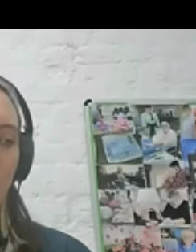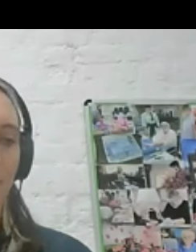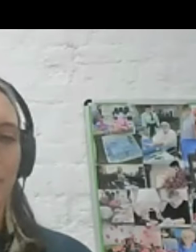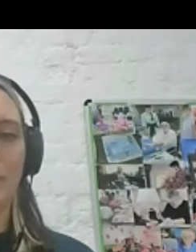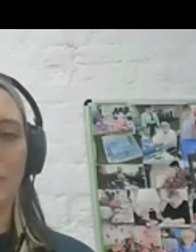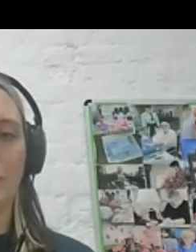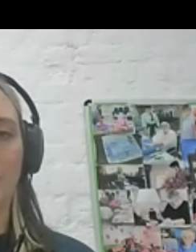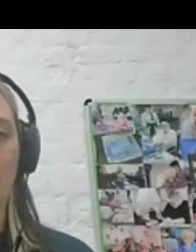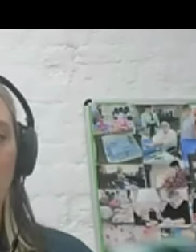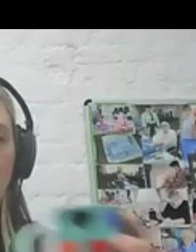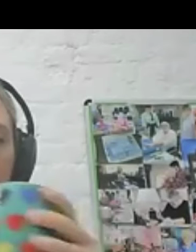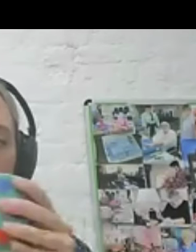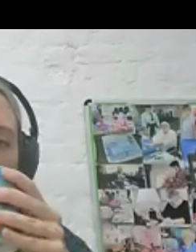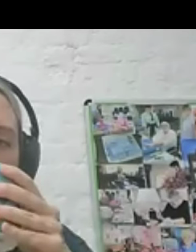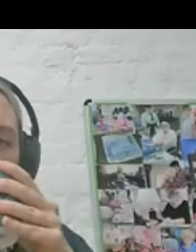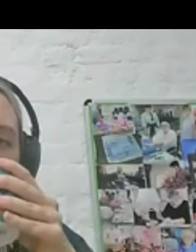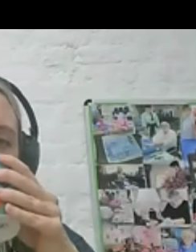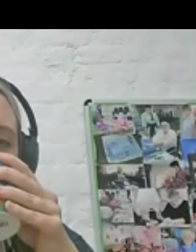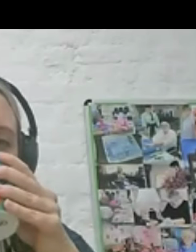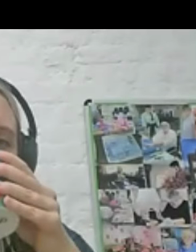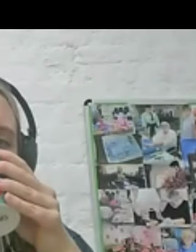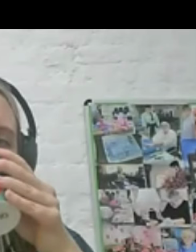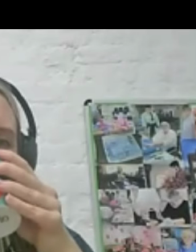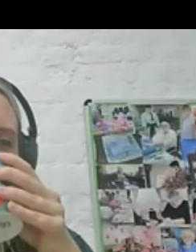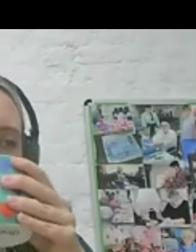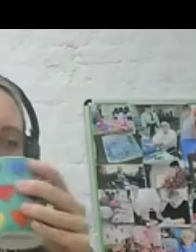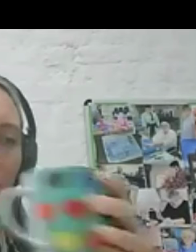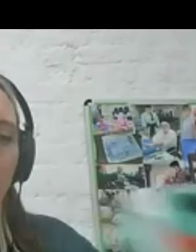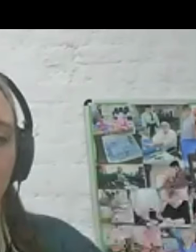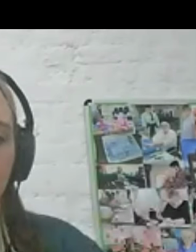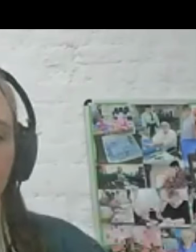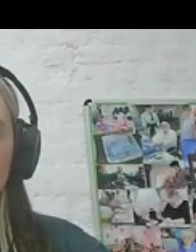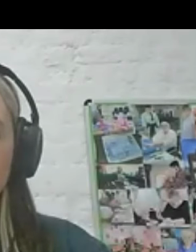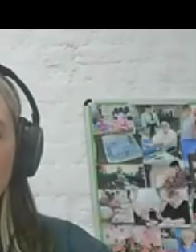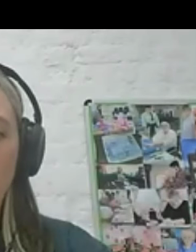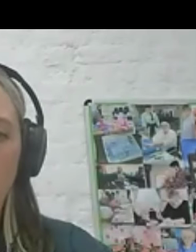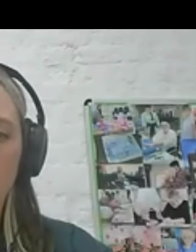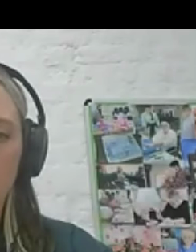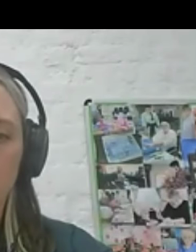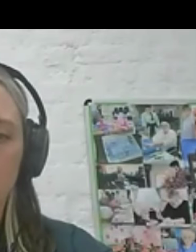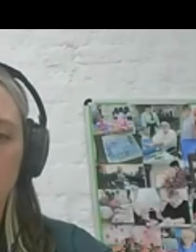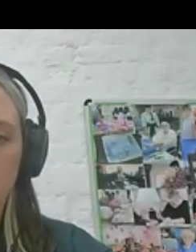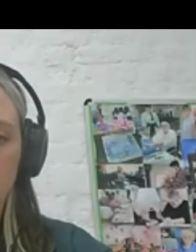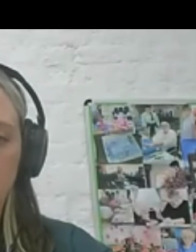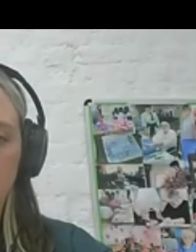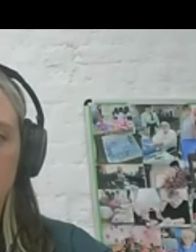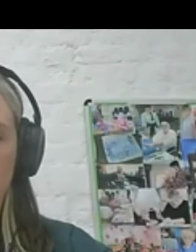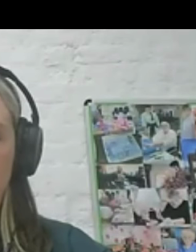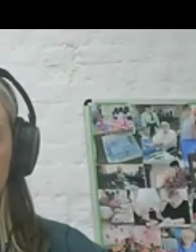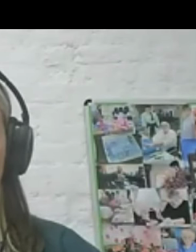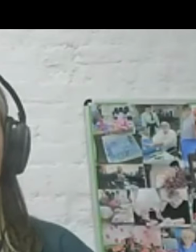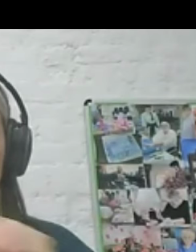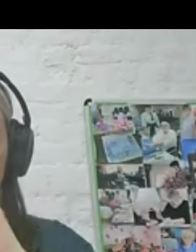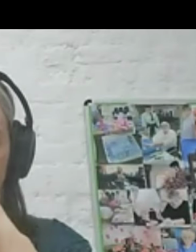from Upswing now. But if we do have time at the end and you can't answer whatever questions are in the chat and you feel a verbal answer might